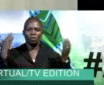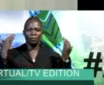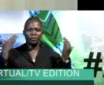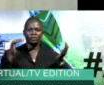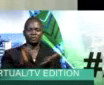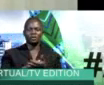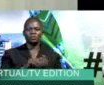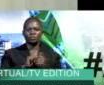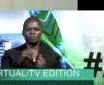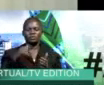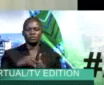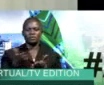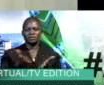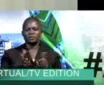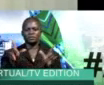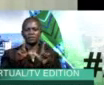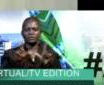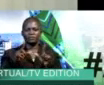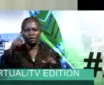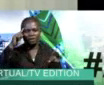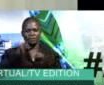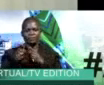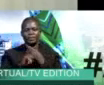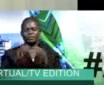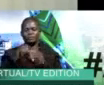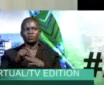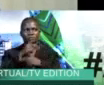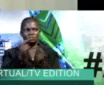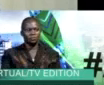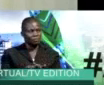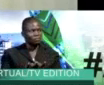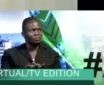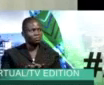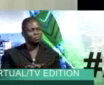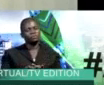we are hoping that with the service level agreements that have been put in place,